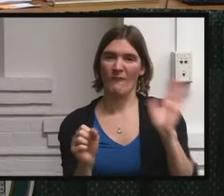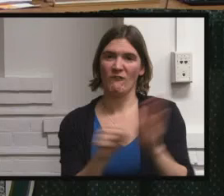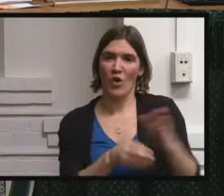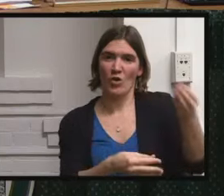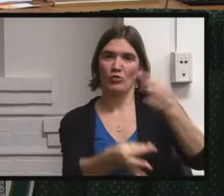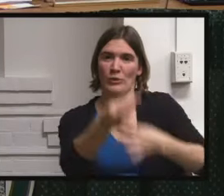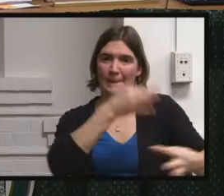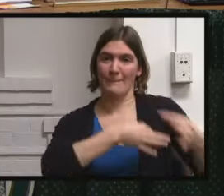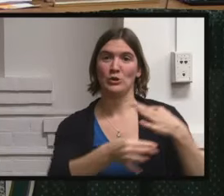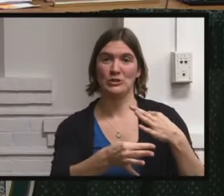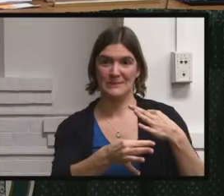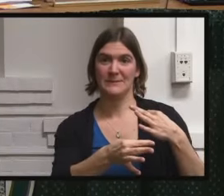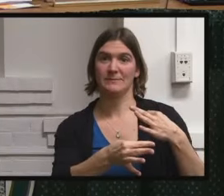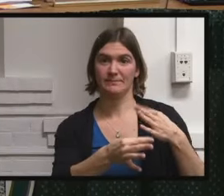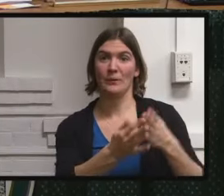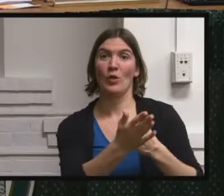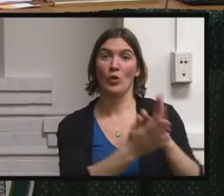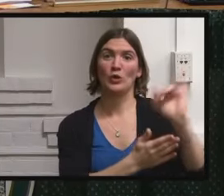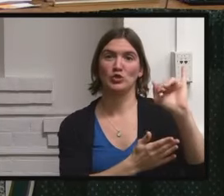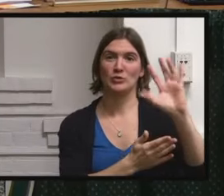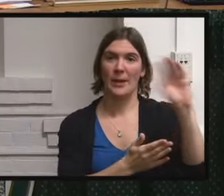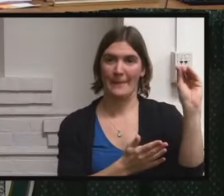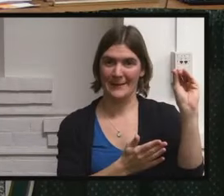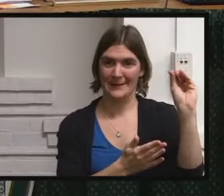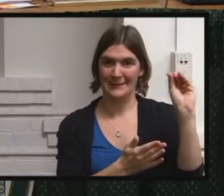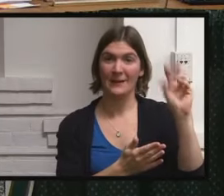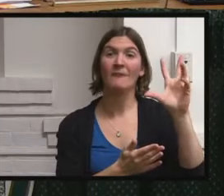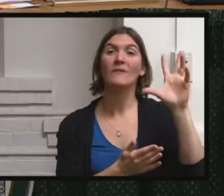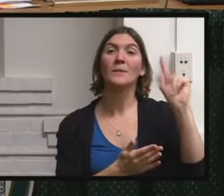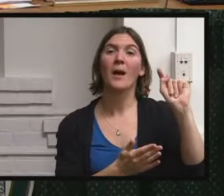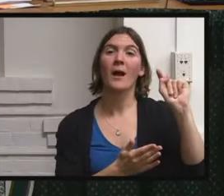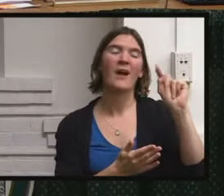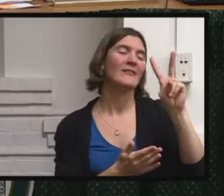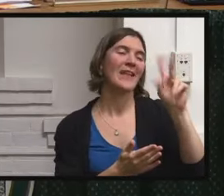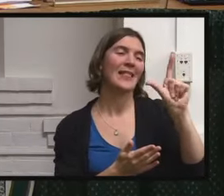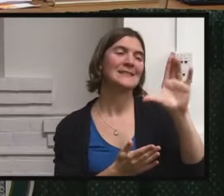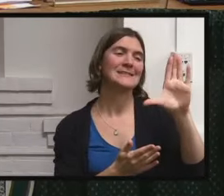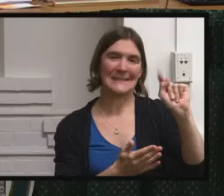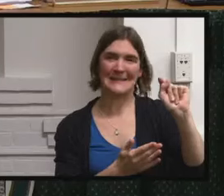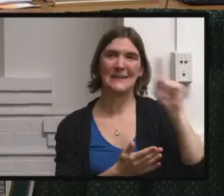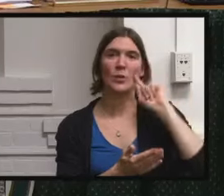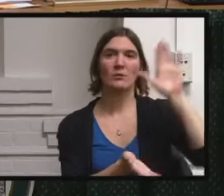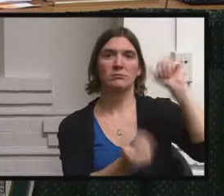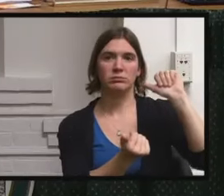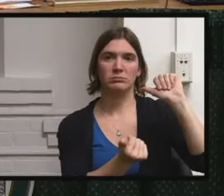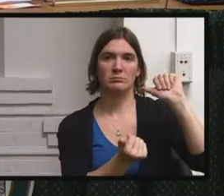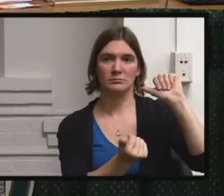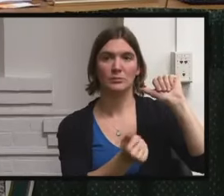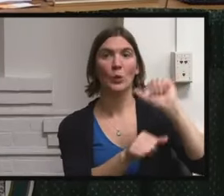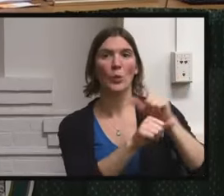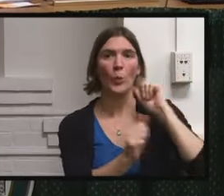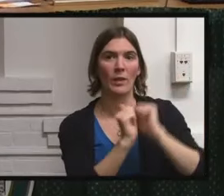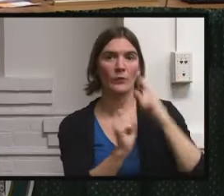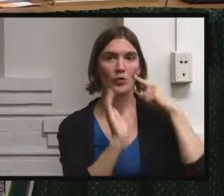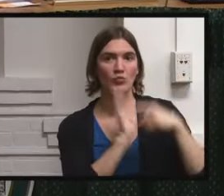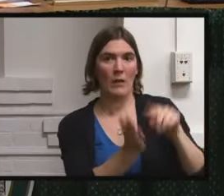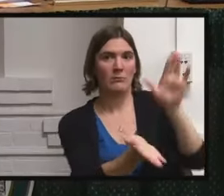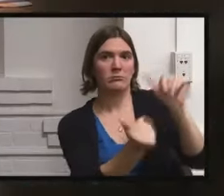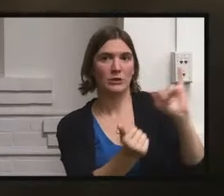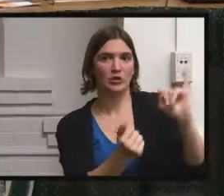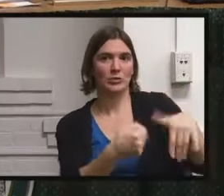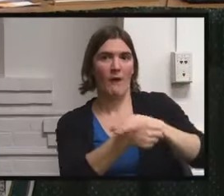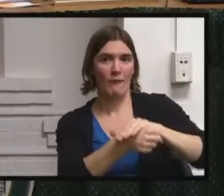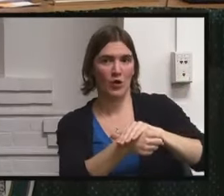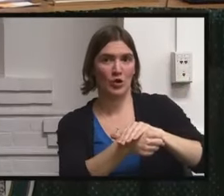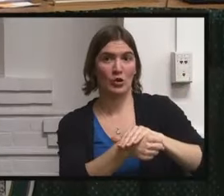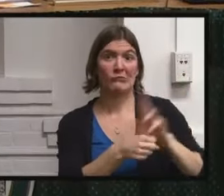through the insurance folks up at Vermont League of Cities and Towns. They're working on our behalf to recover the costs